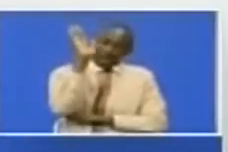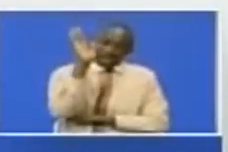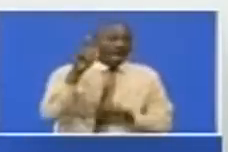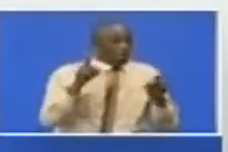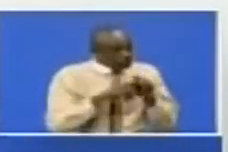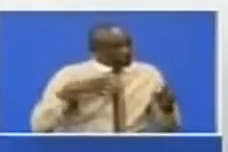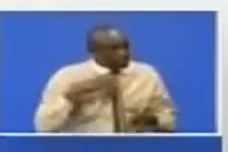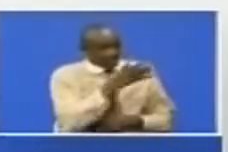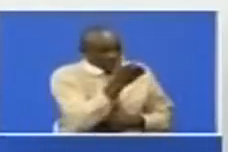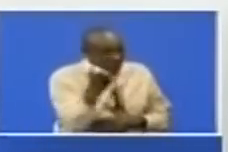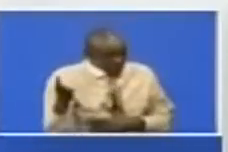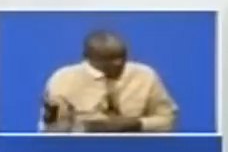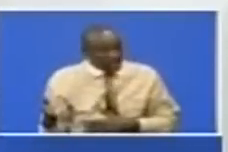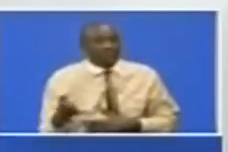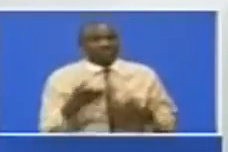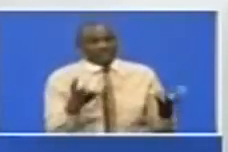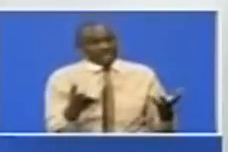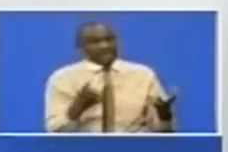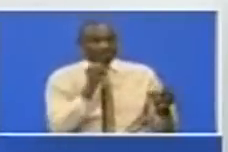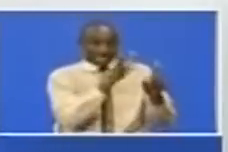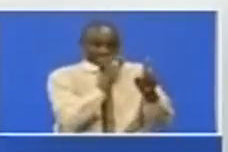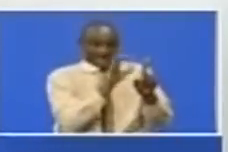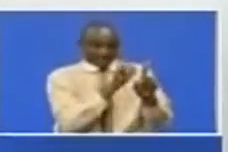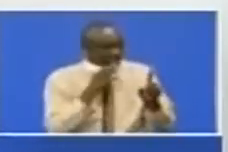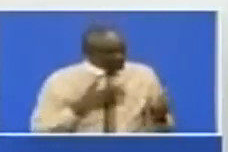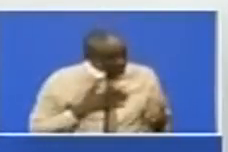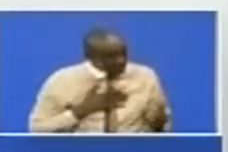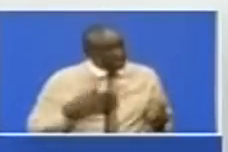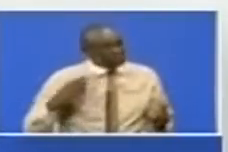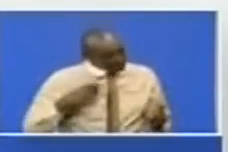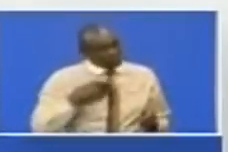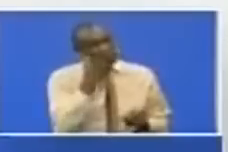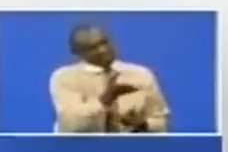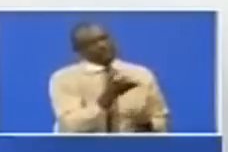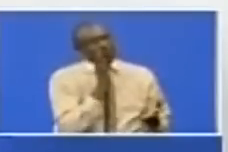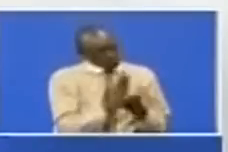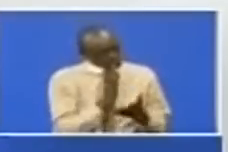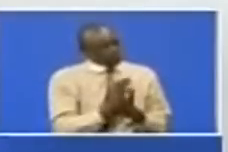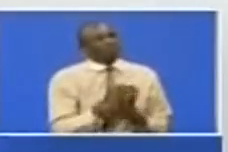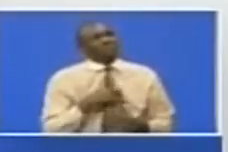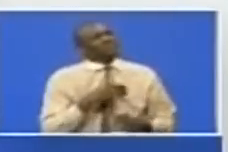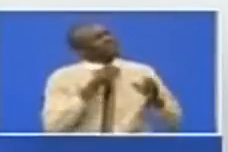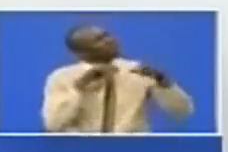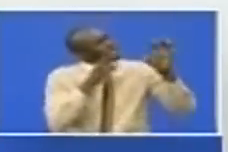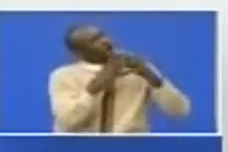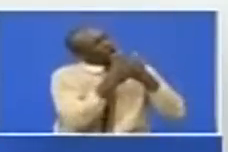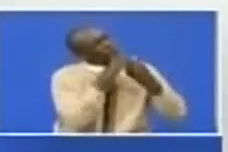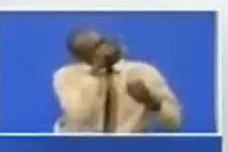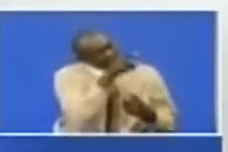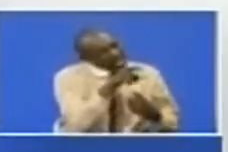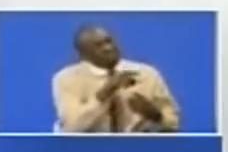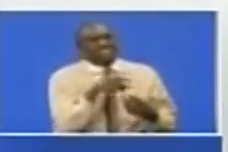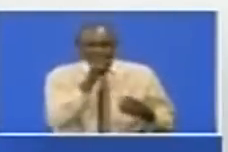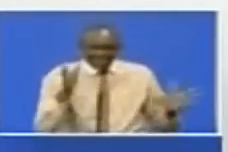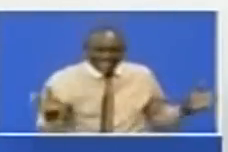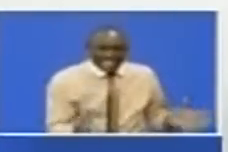from people that have gone ahead of me, mm-hmm. like my mentors, mm-hmm. you know, people that have gone ahead of me, people that inspire mm-hmm. me, you know, they keep on